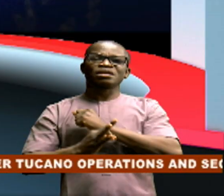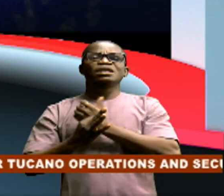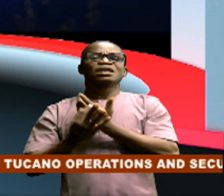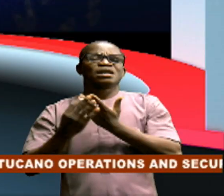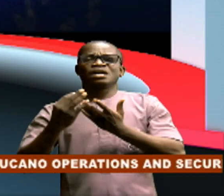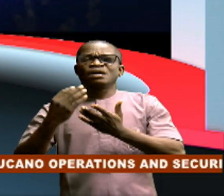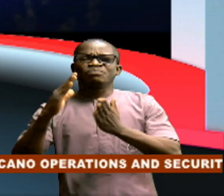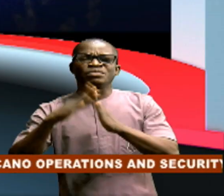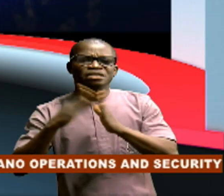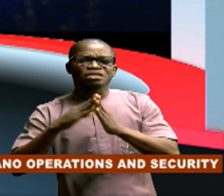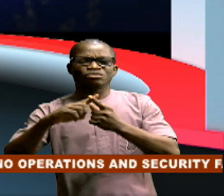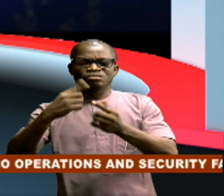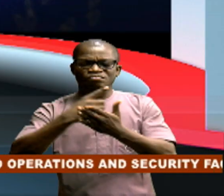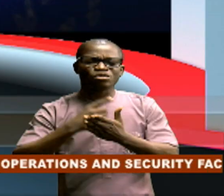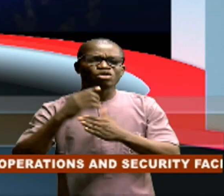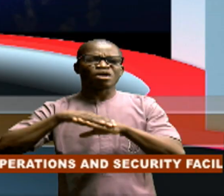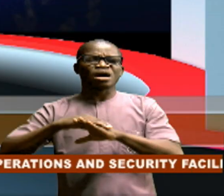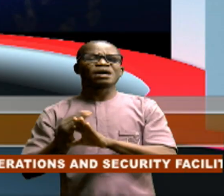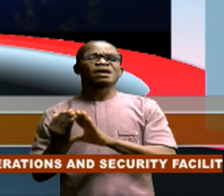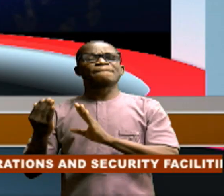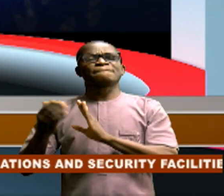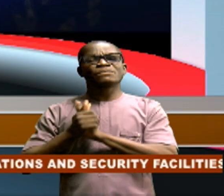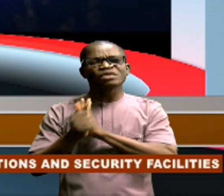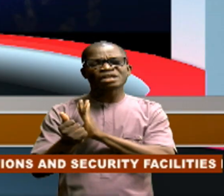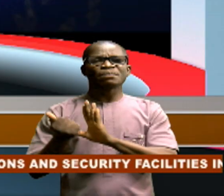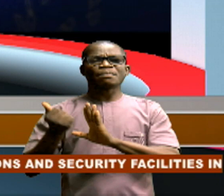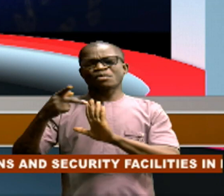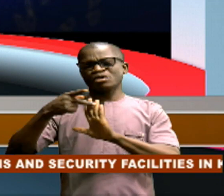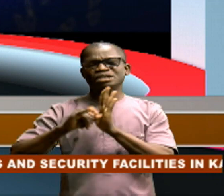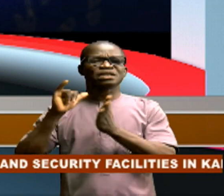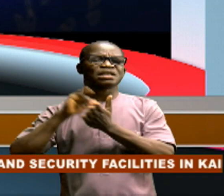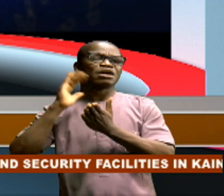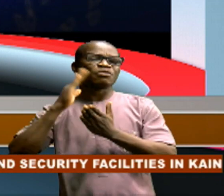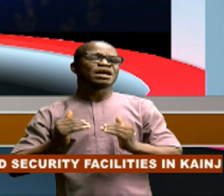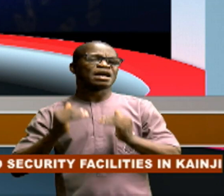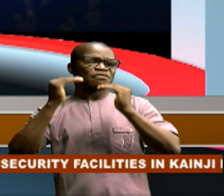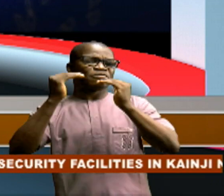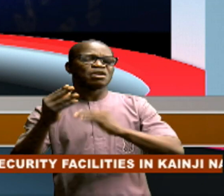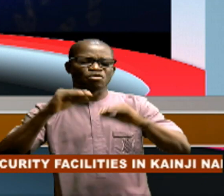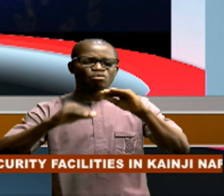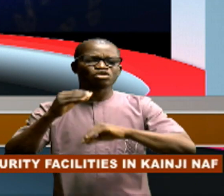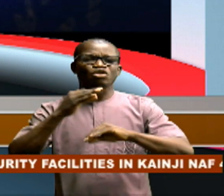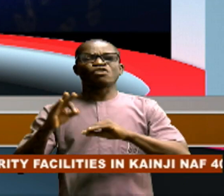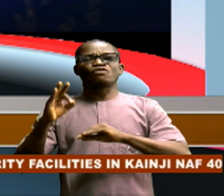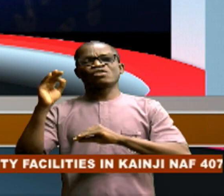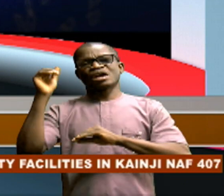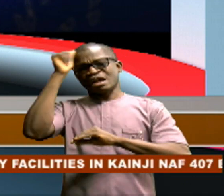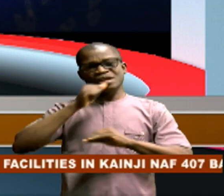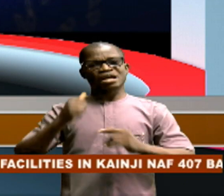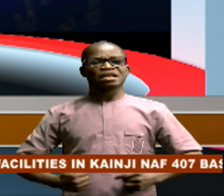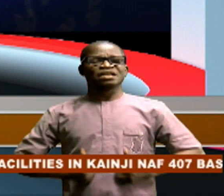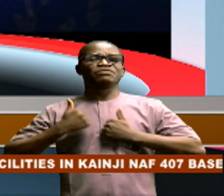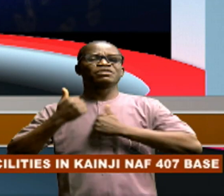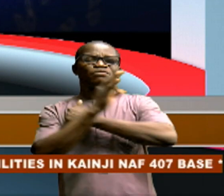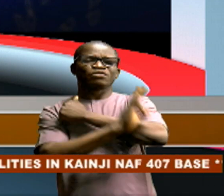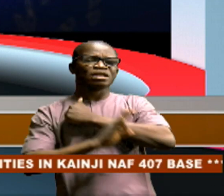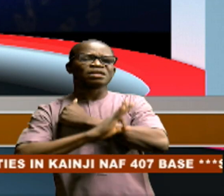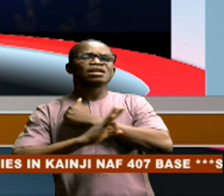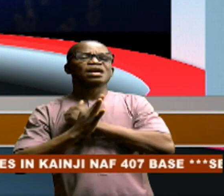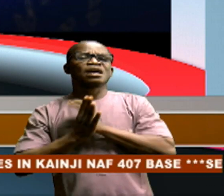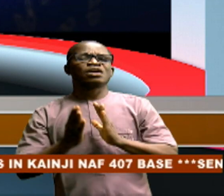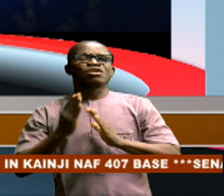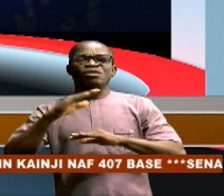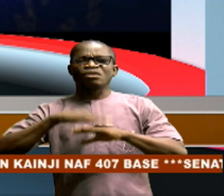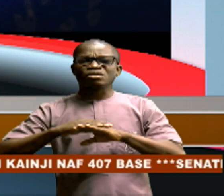the implementation of effective policies that will advance the contributions of African diasporans to economic and social